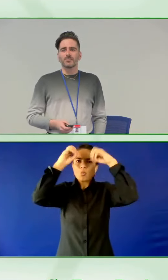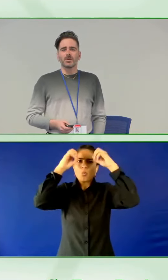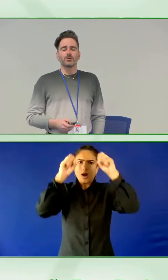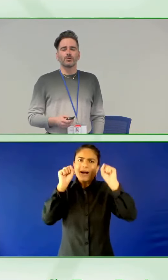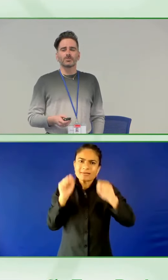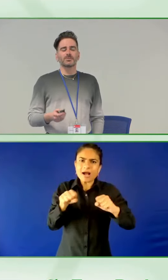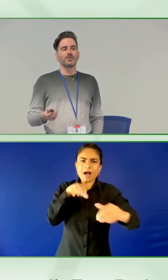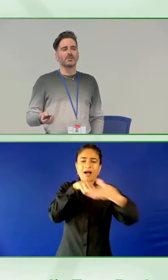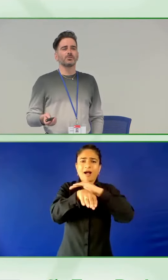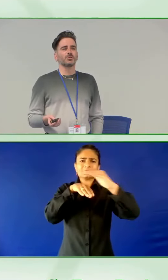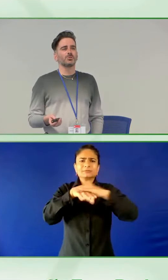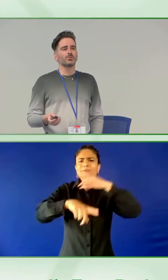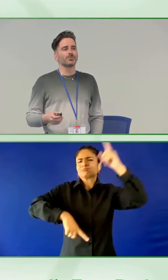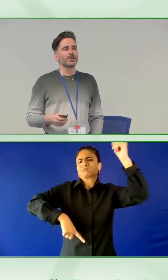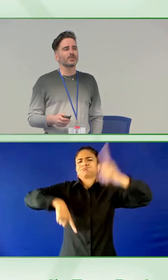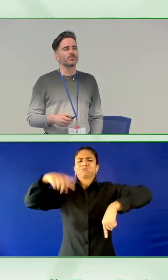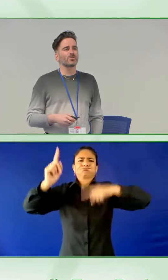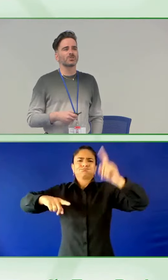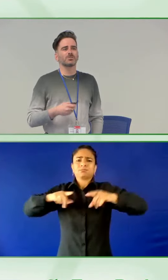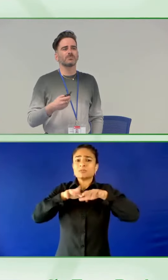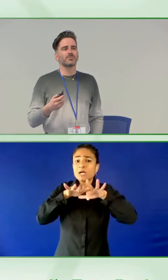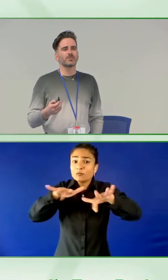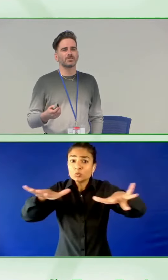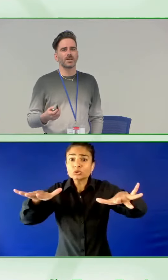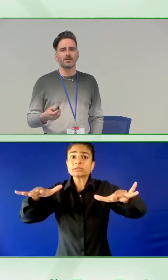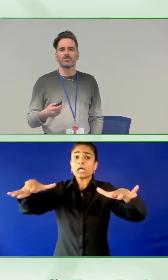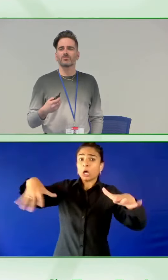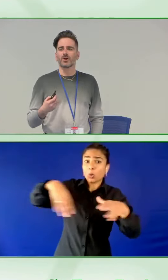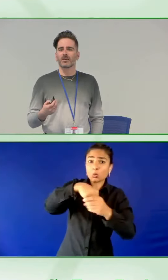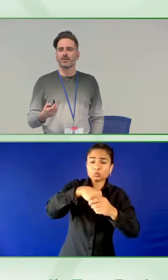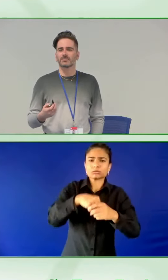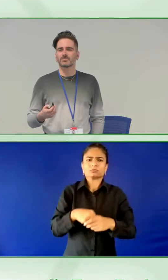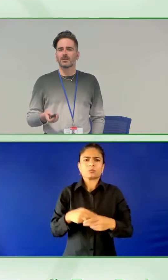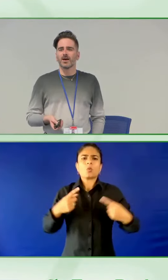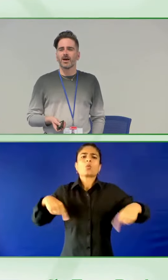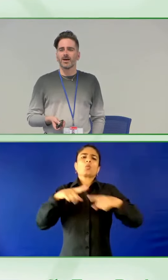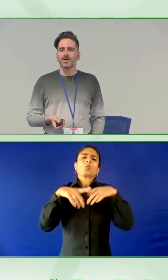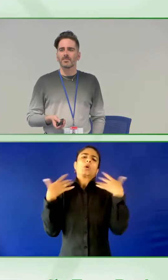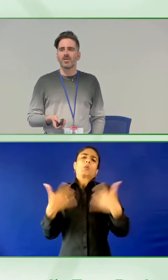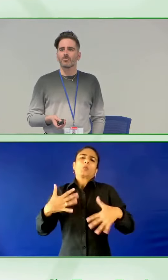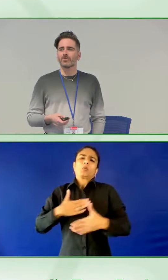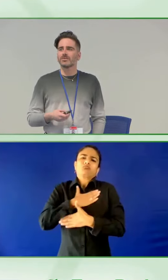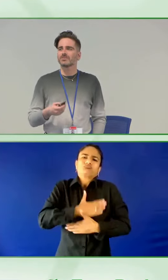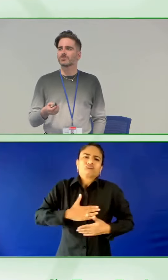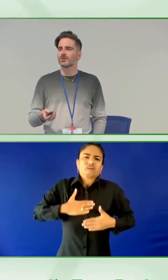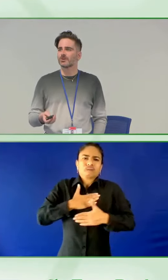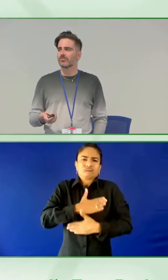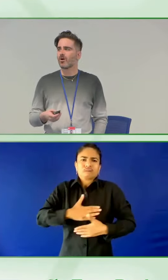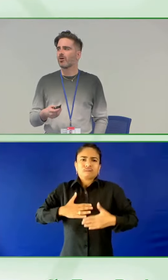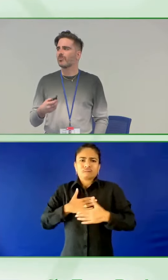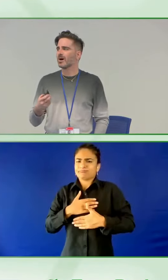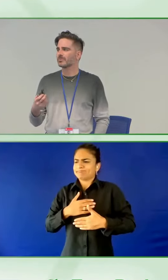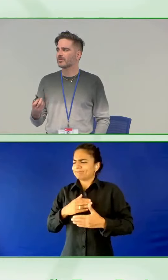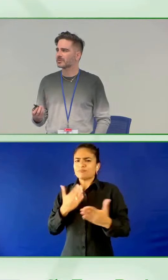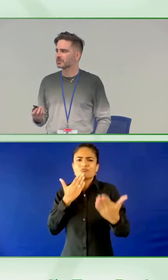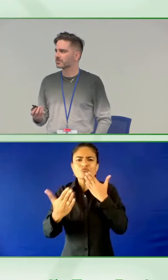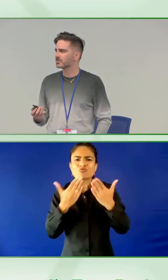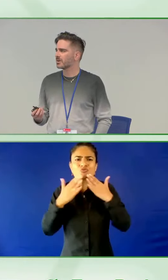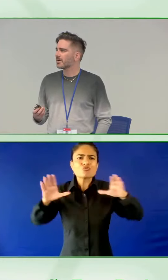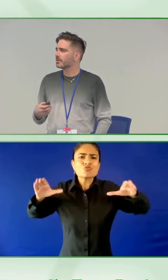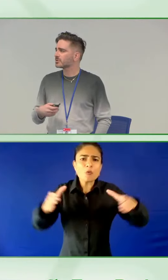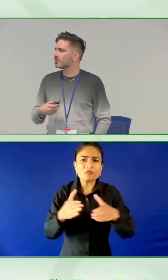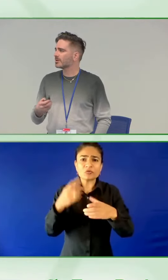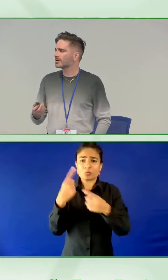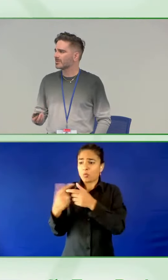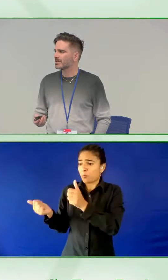again, Google's committed to creating the most diverse set of products that really serve all